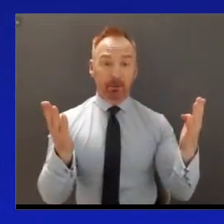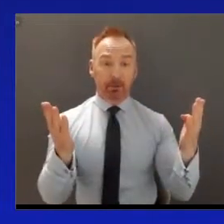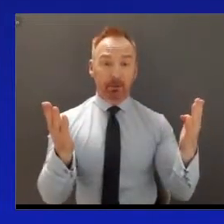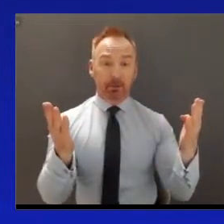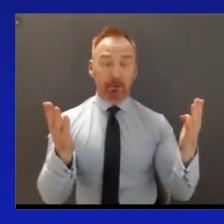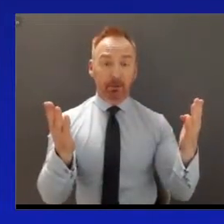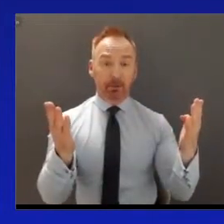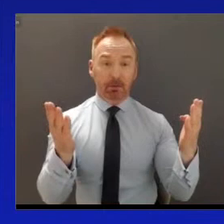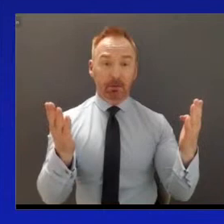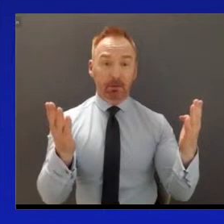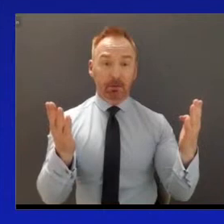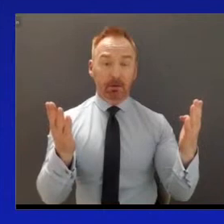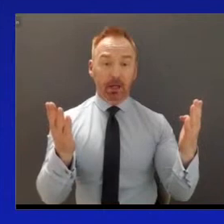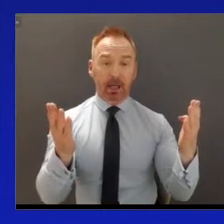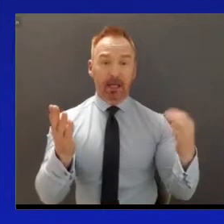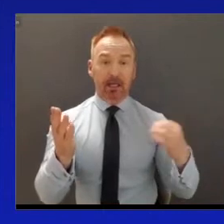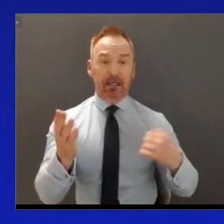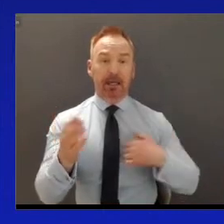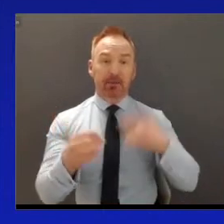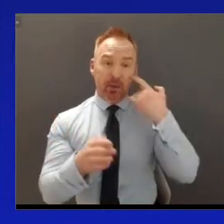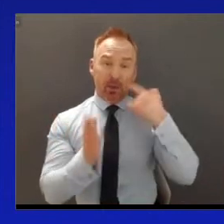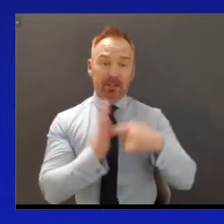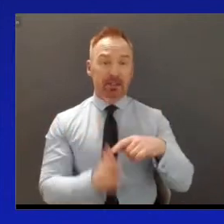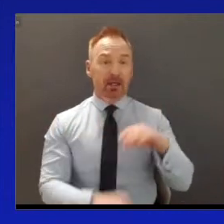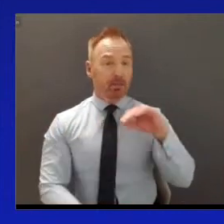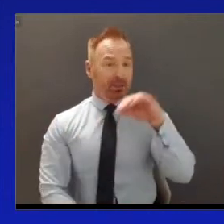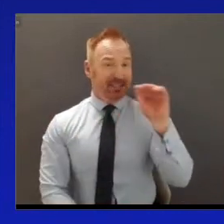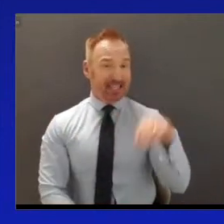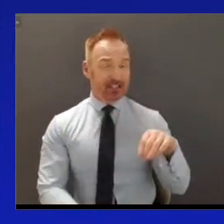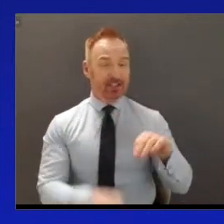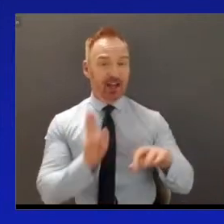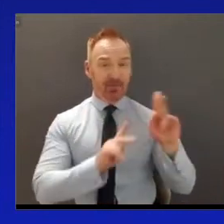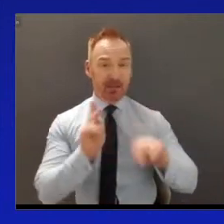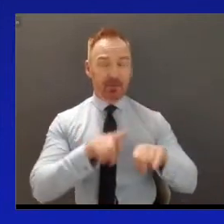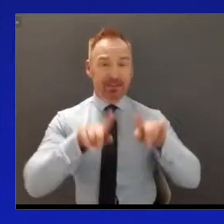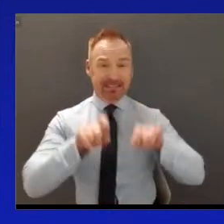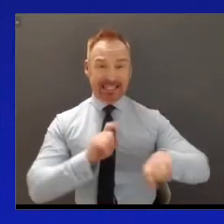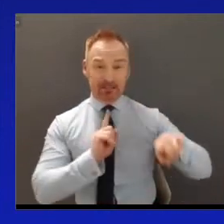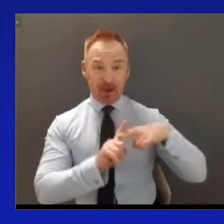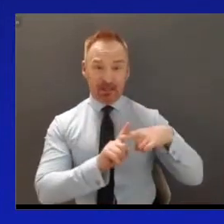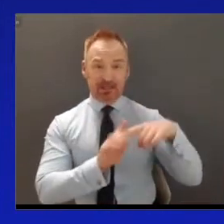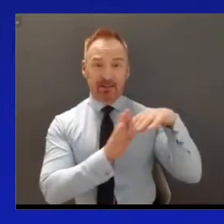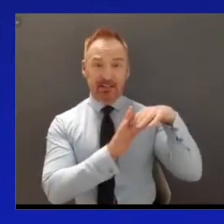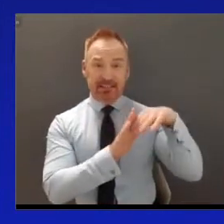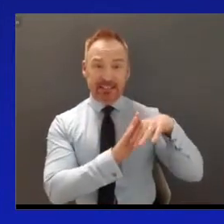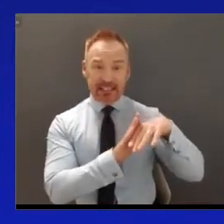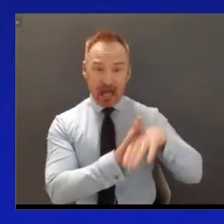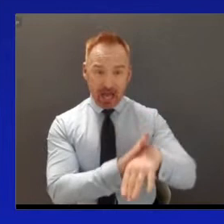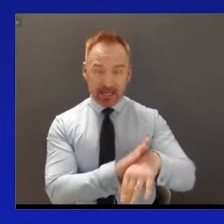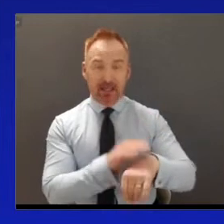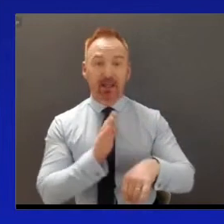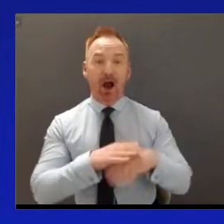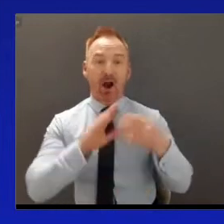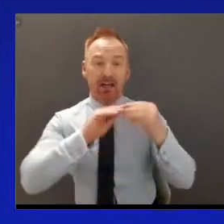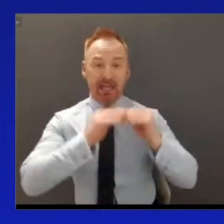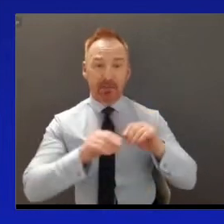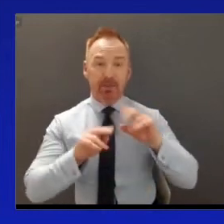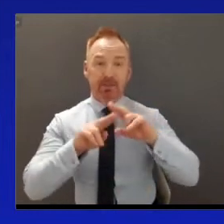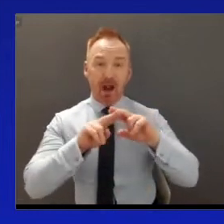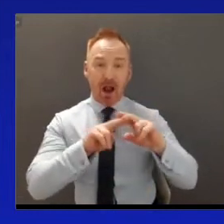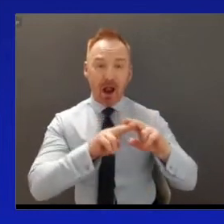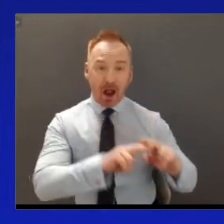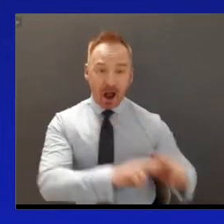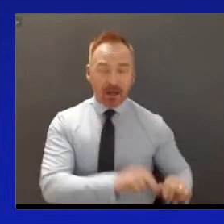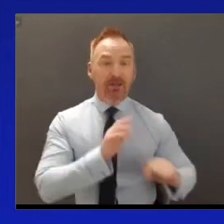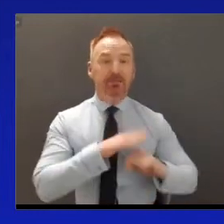seeing the decline in the percent of people testing positive, seeing the reproductive number coming down, seeing the rate of COVID in our